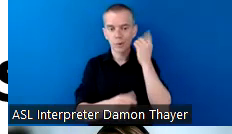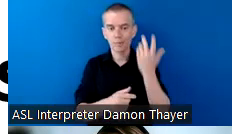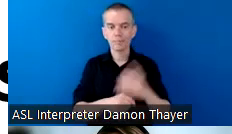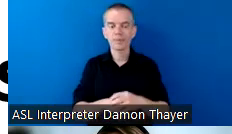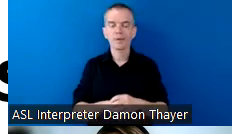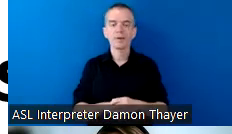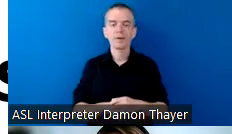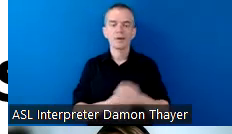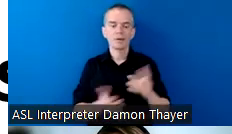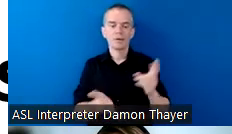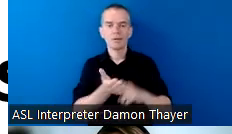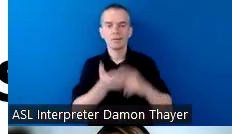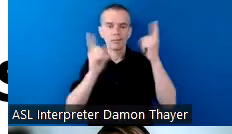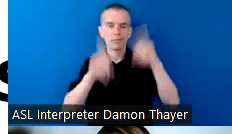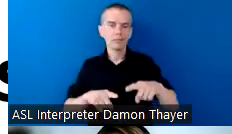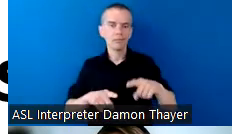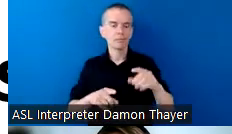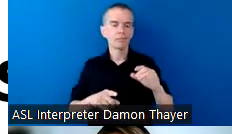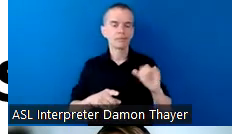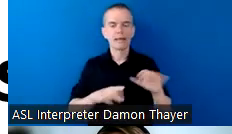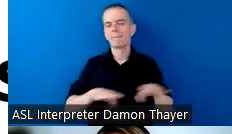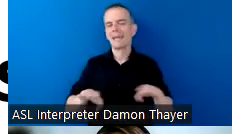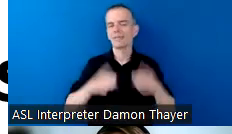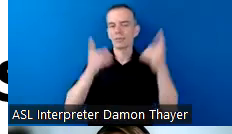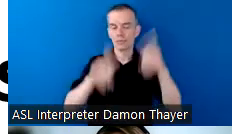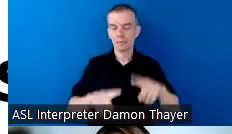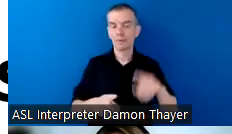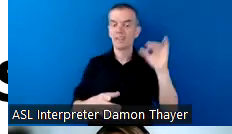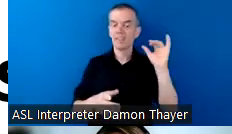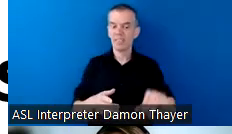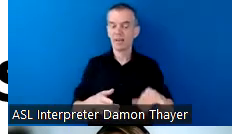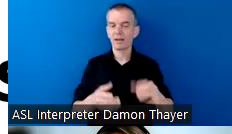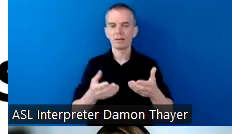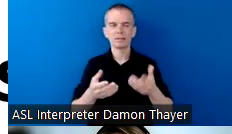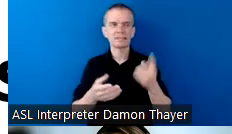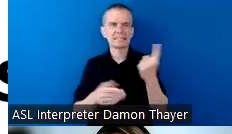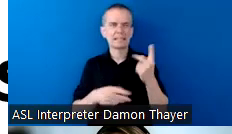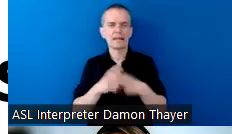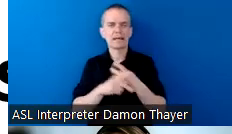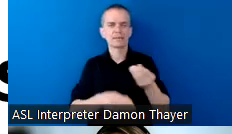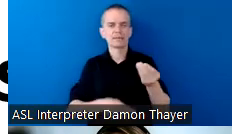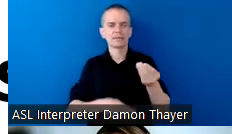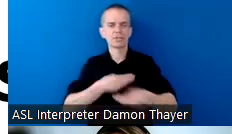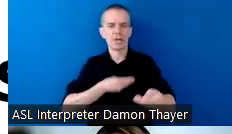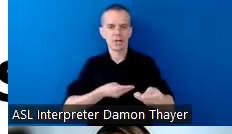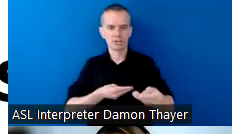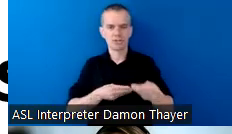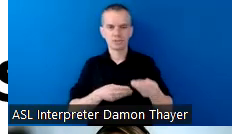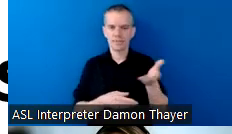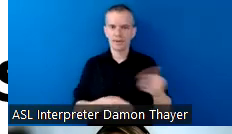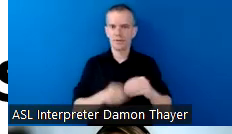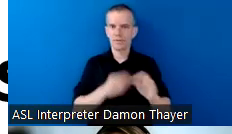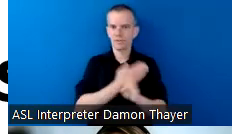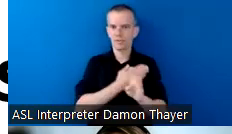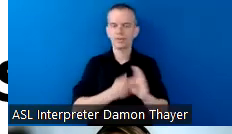an agreement. Usually it's like a behavior agreement, and oftentimes there's an exchange that happens in shelter housing. Usually that exchange is not